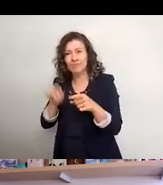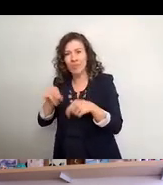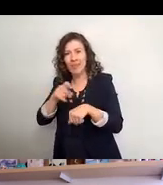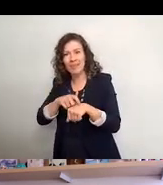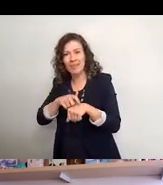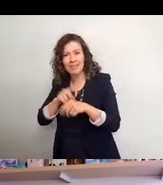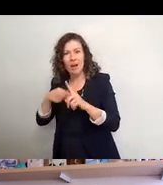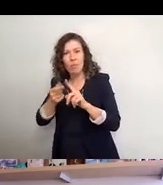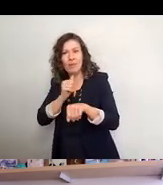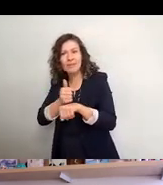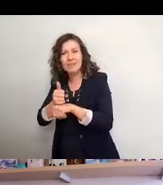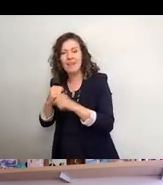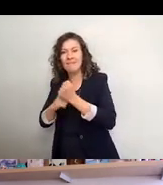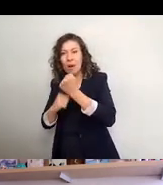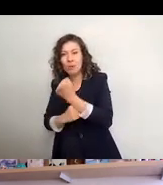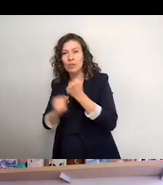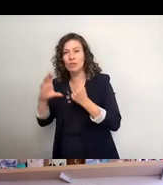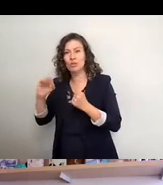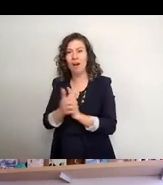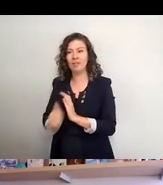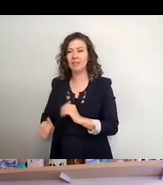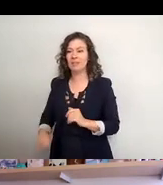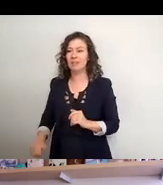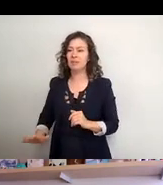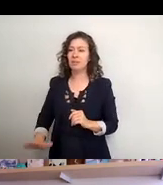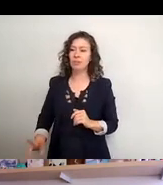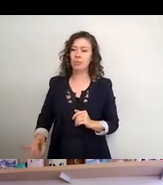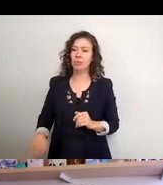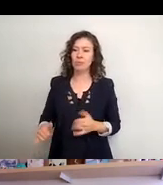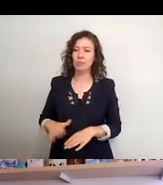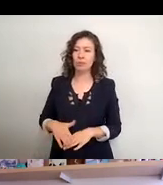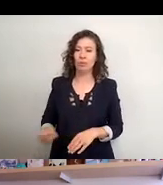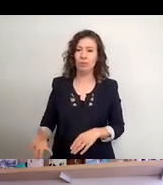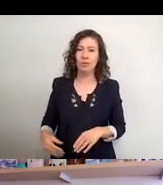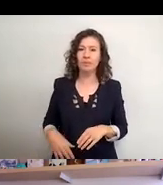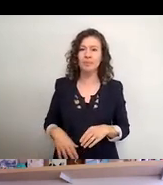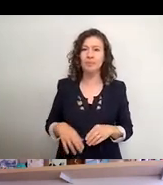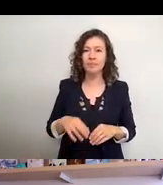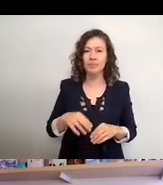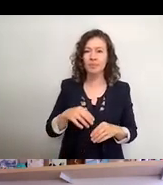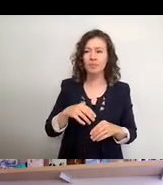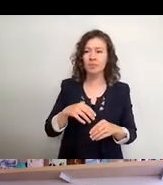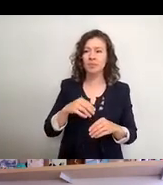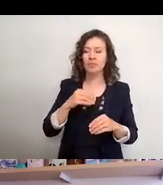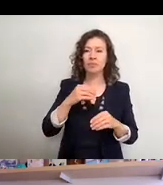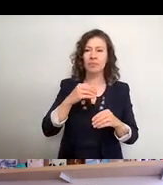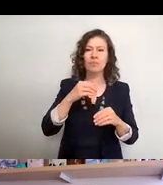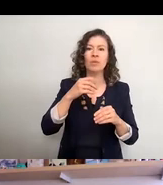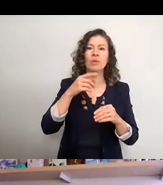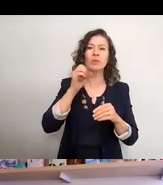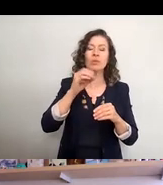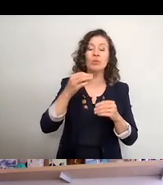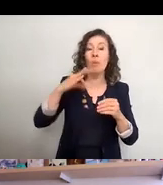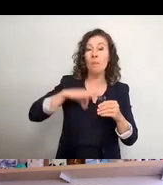being established. So it may be that paid leave is beneficial overall, but very much so